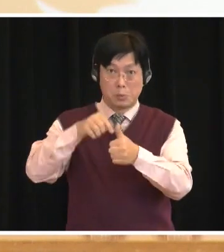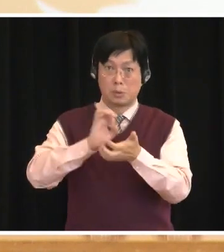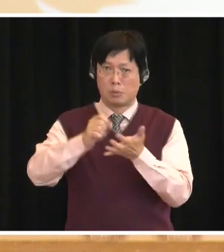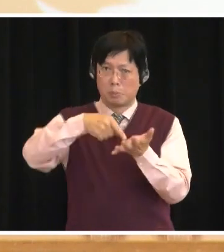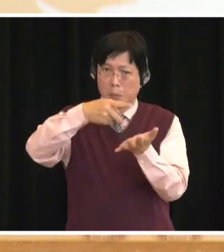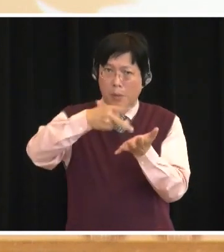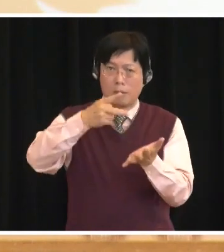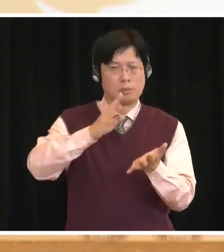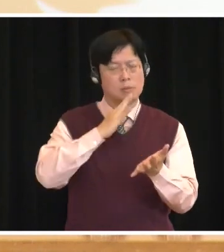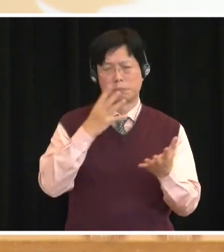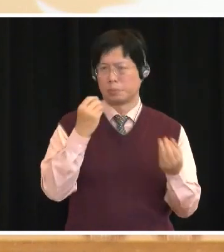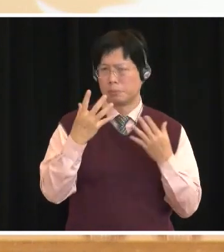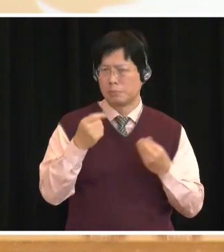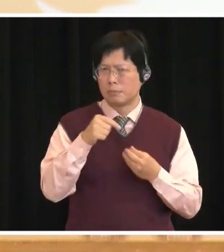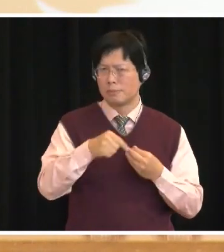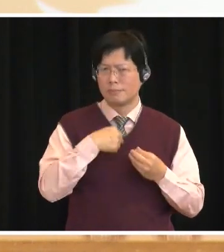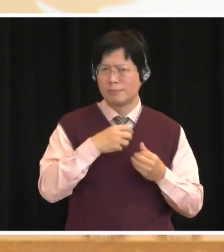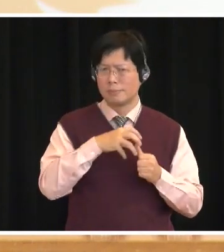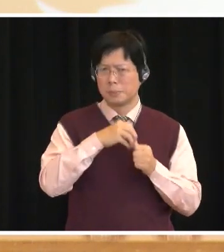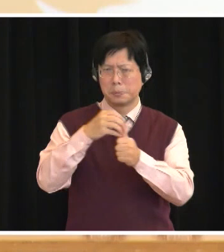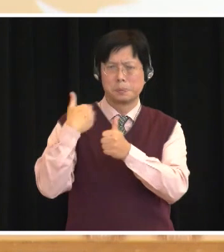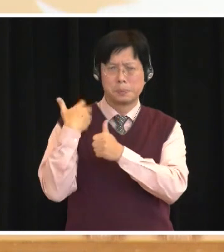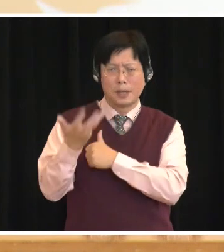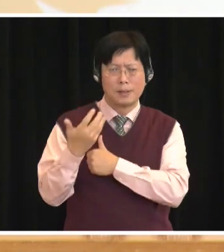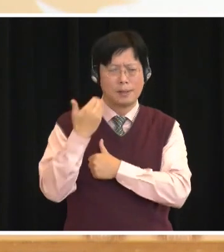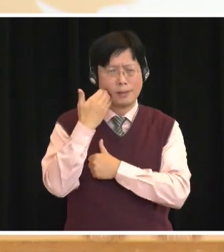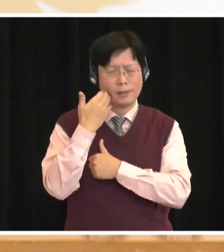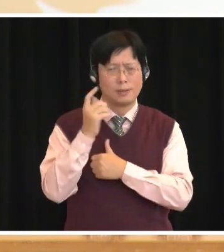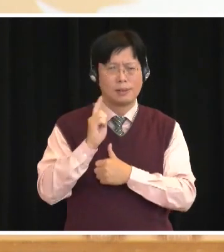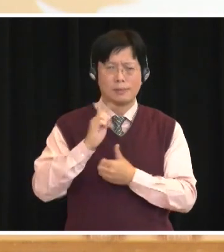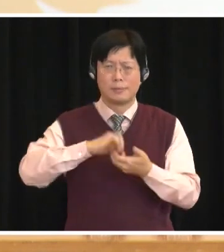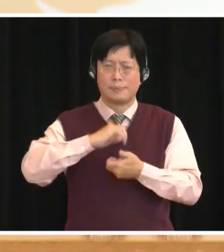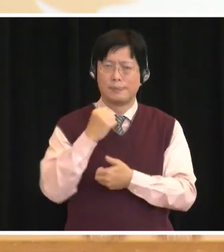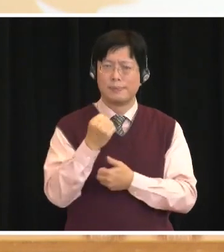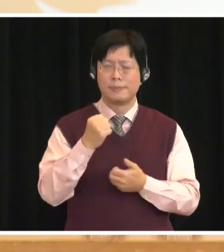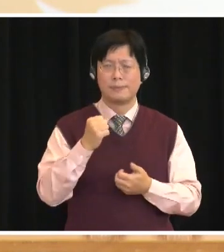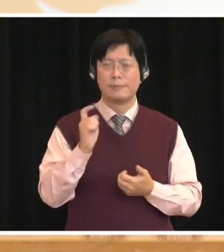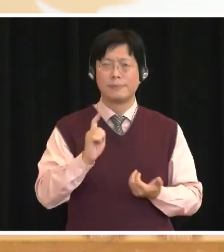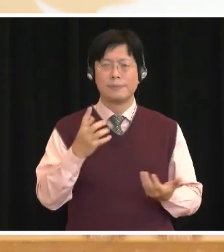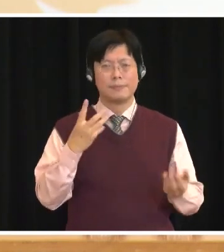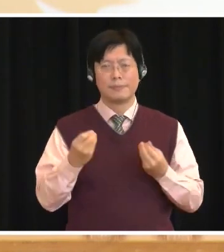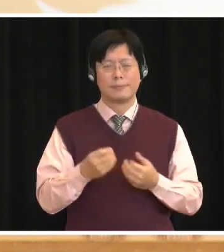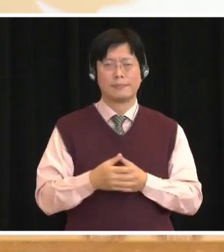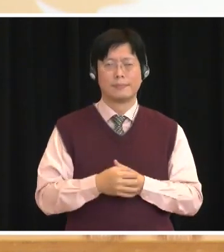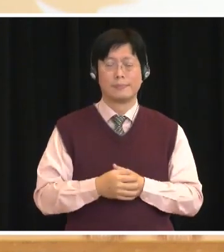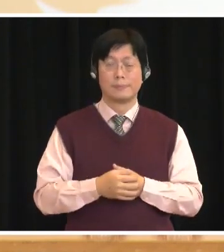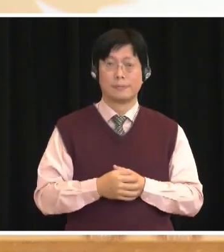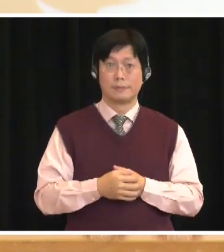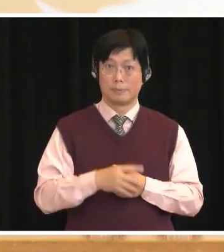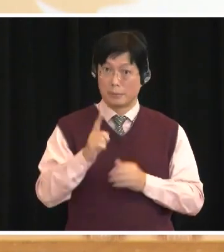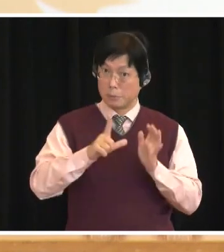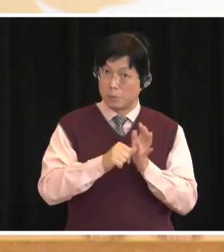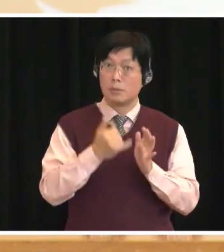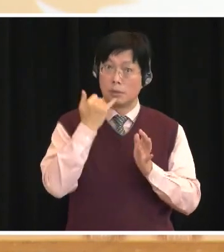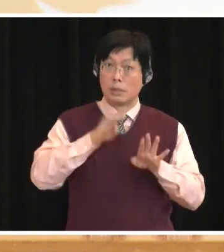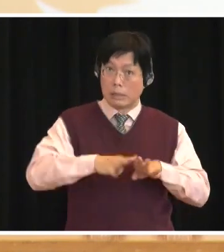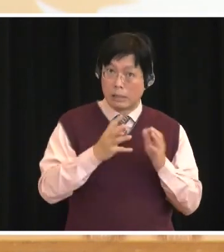When diversion becomes a possibility, is that already at the police level, at the prosecutor's